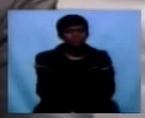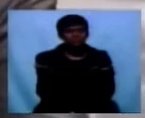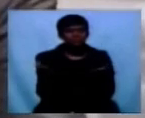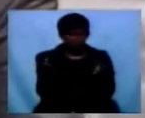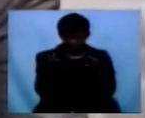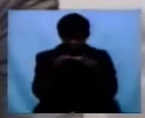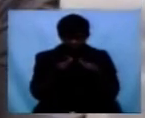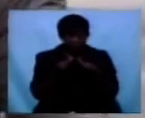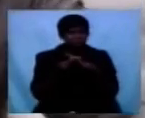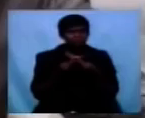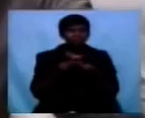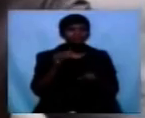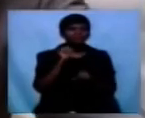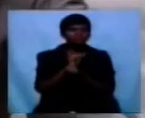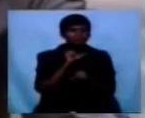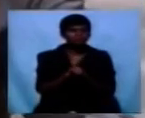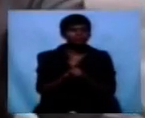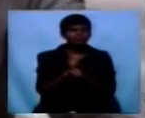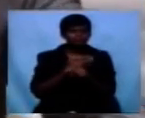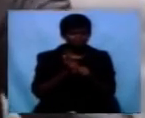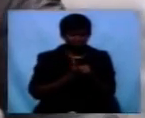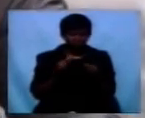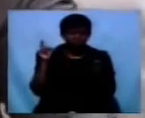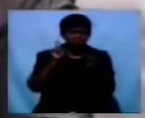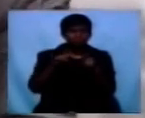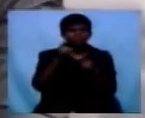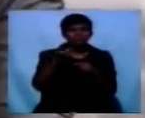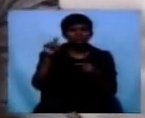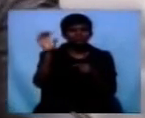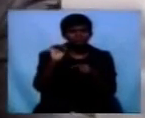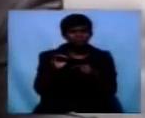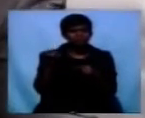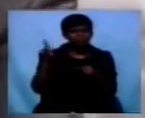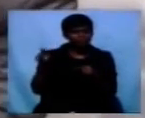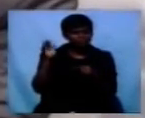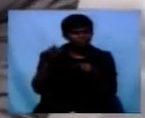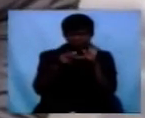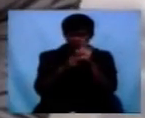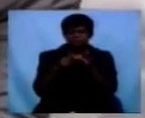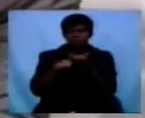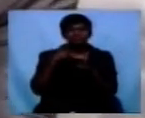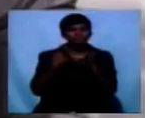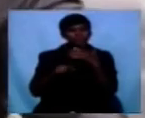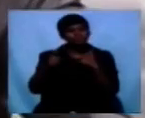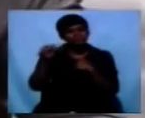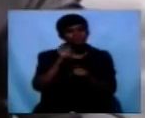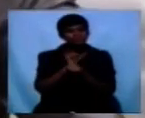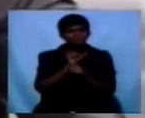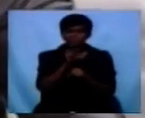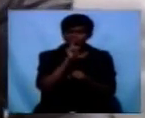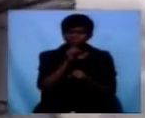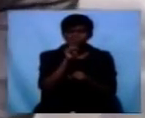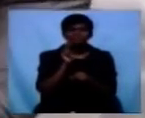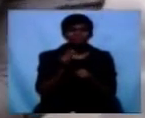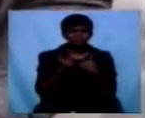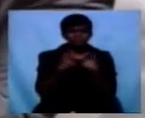given me the following mandate, and I have done up to 100%. PS, show me what you've done. If it will prove that we have